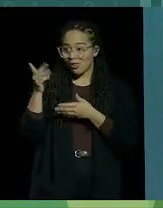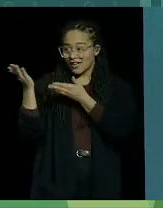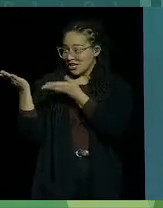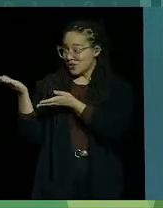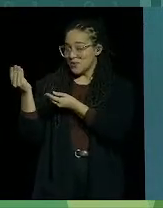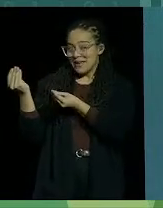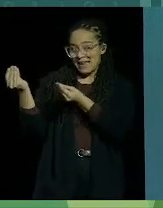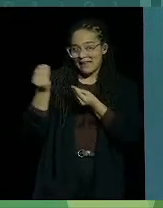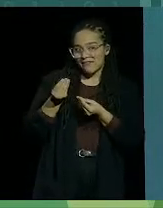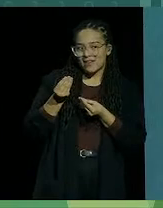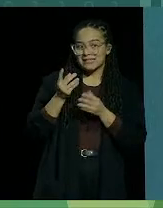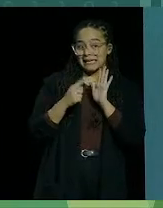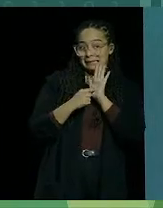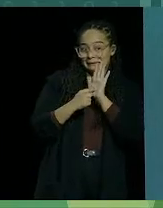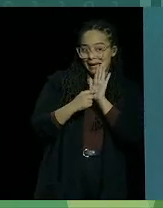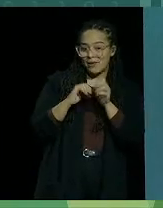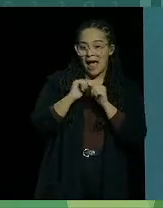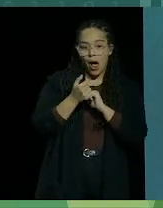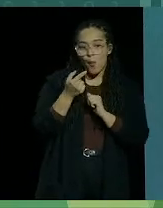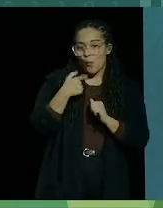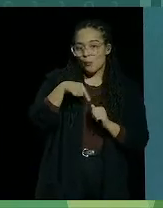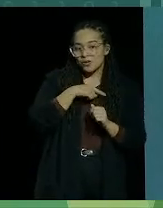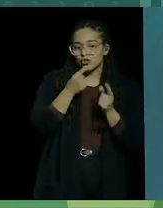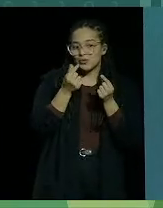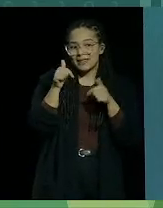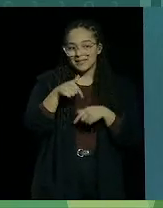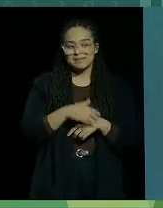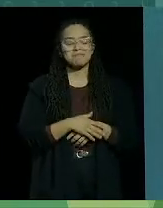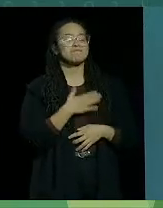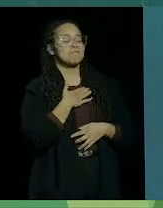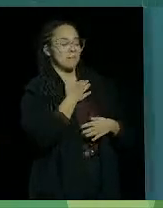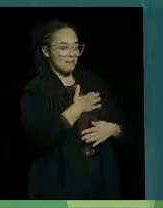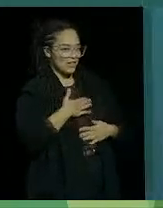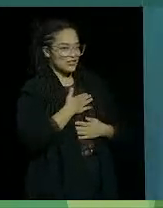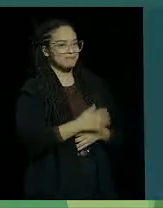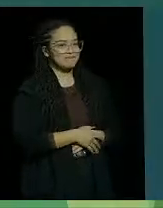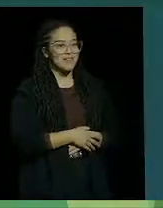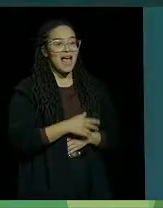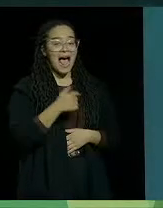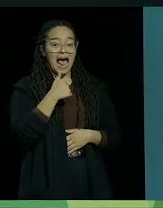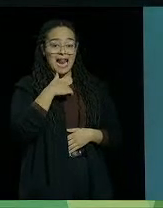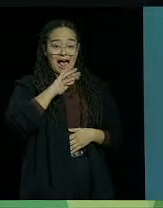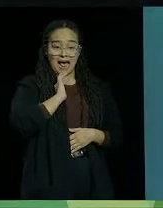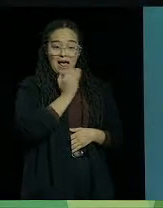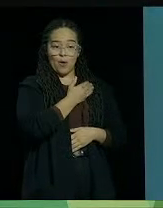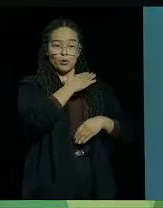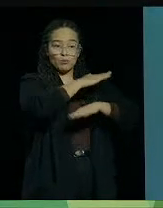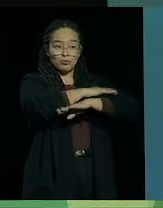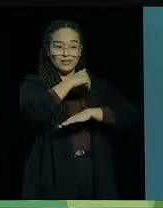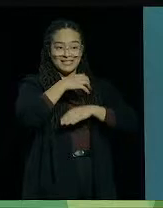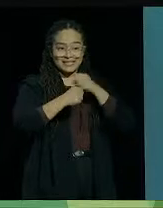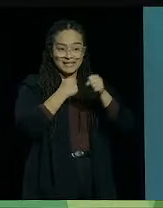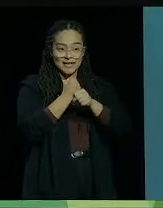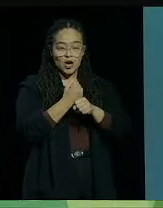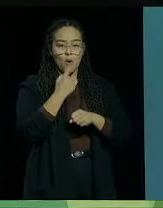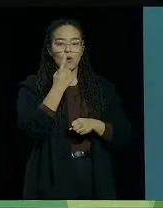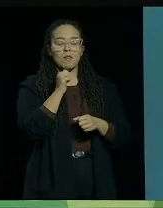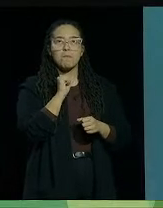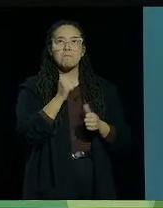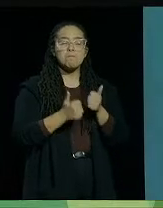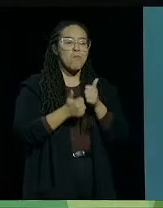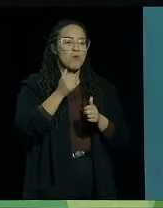a concrete example how we are doing this? Would be my pleasure. At our booth this year, one of the most